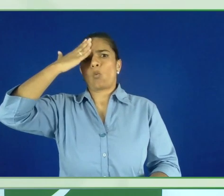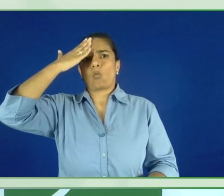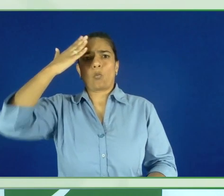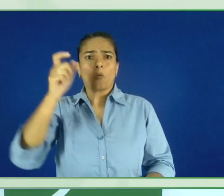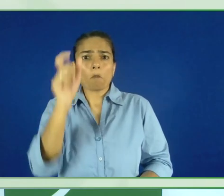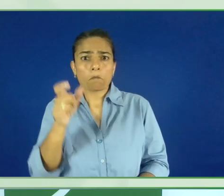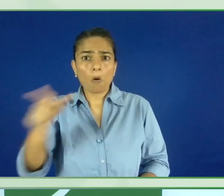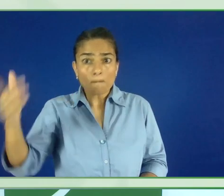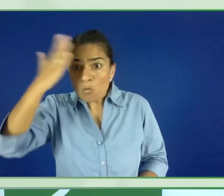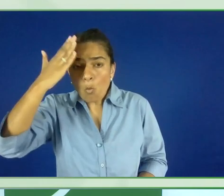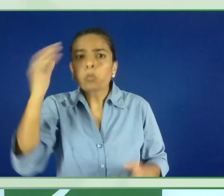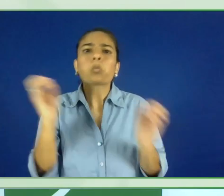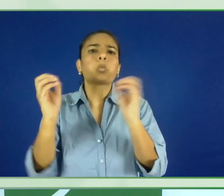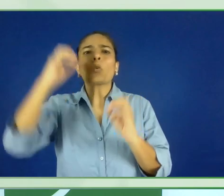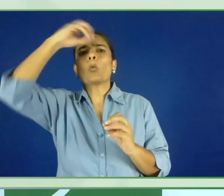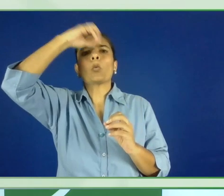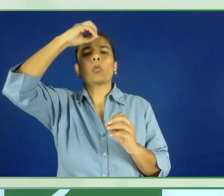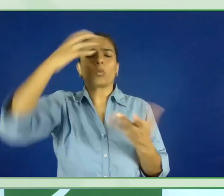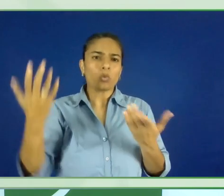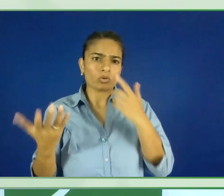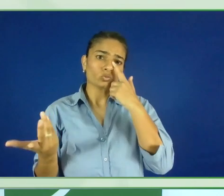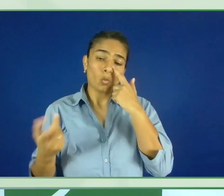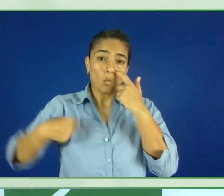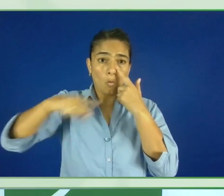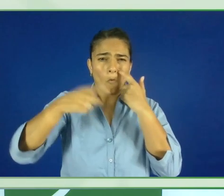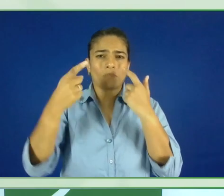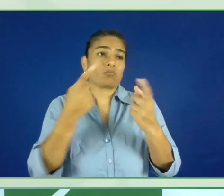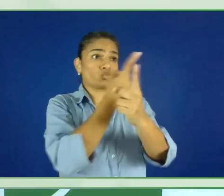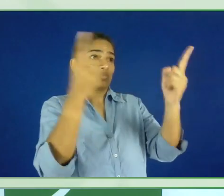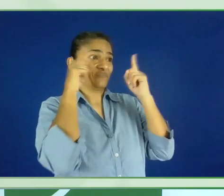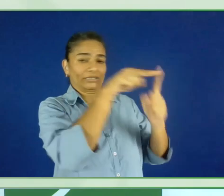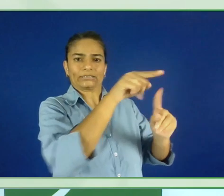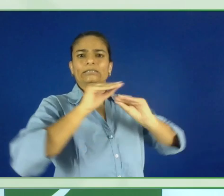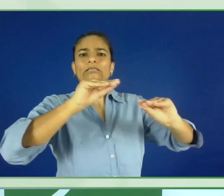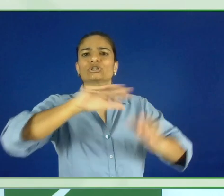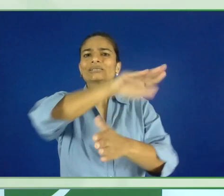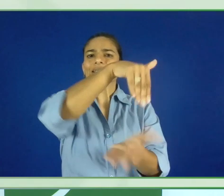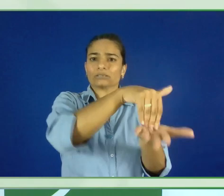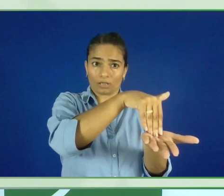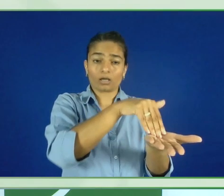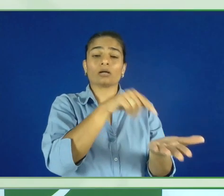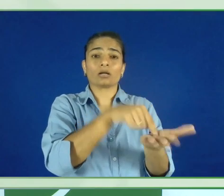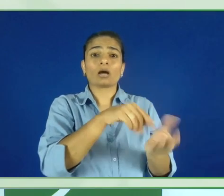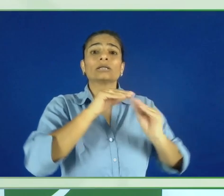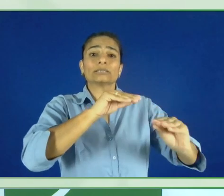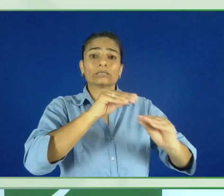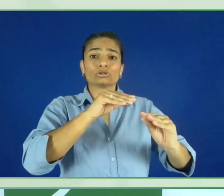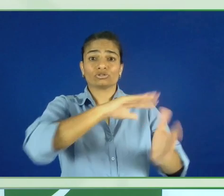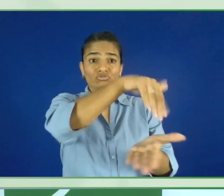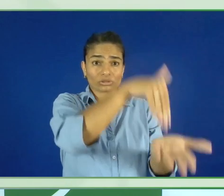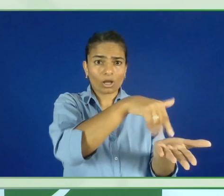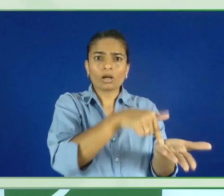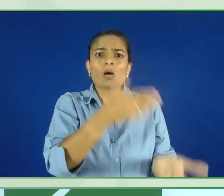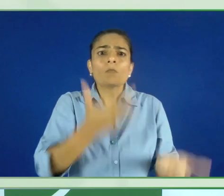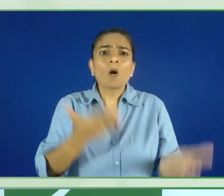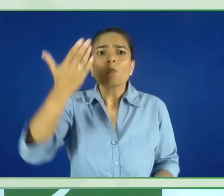people, and they don't know where they can find an opportunity. And you have companies that they don't even know where persons with disability are. So that's